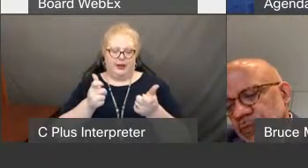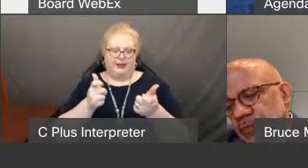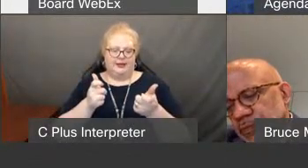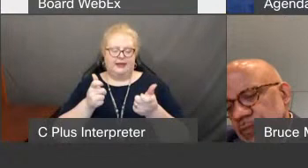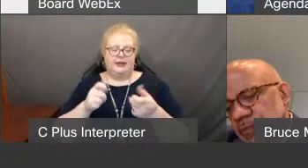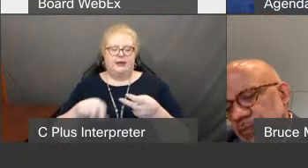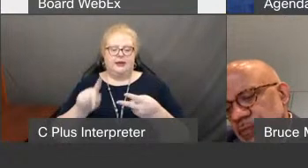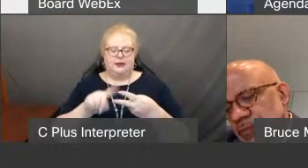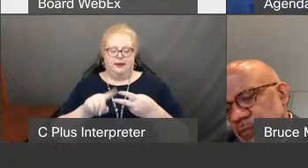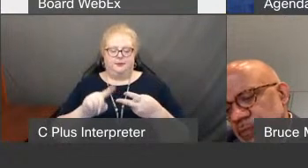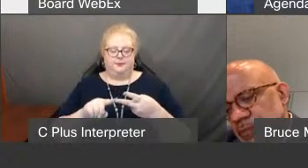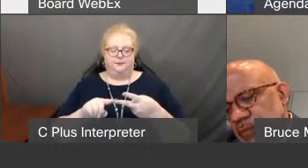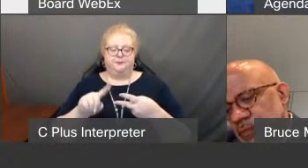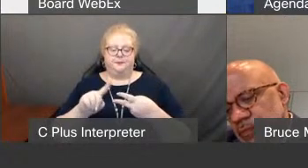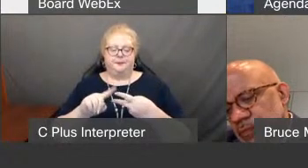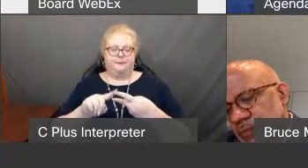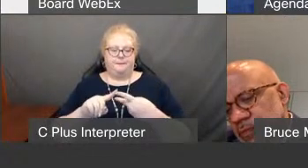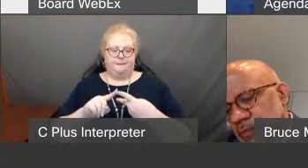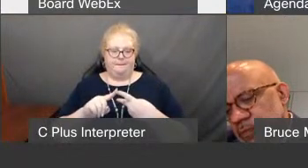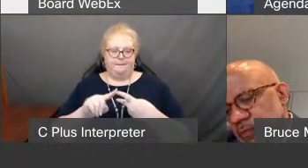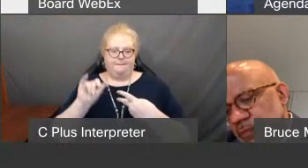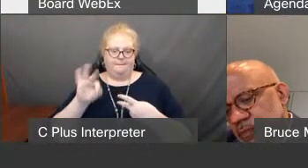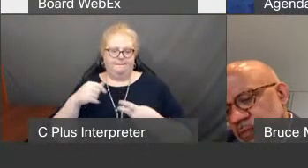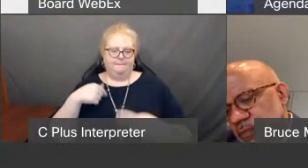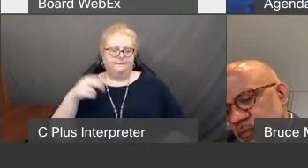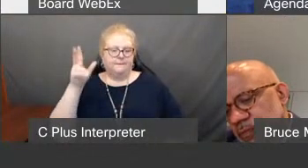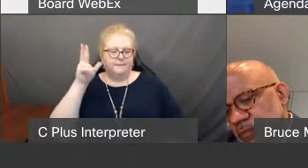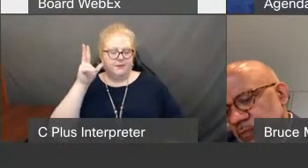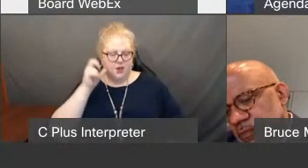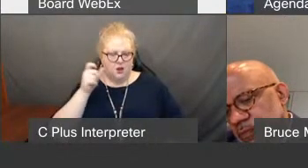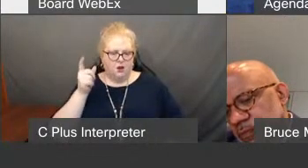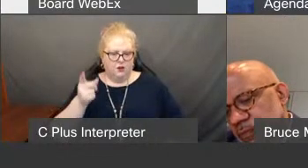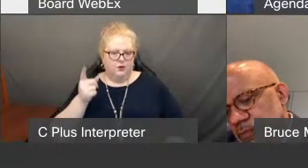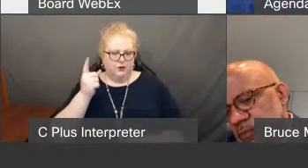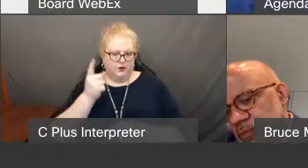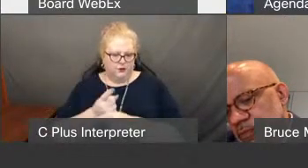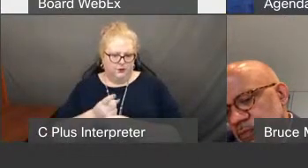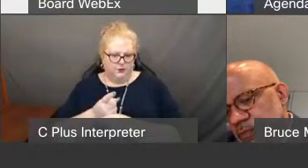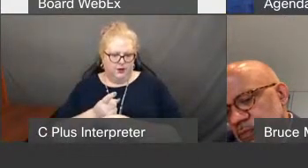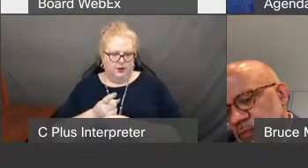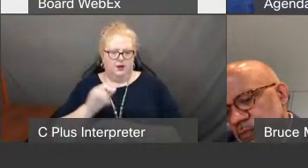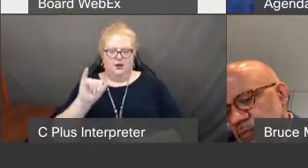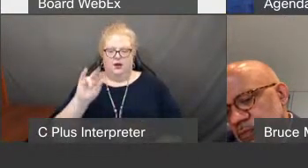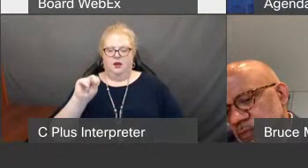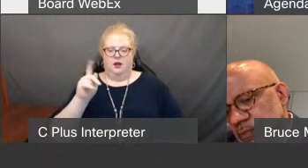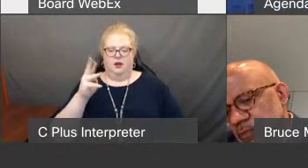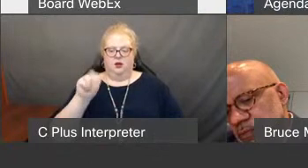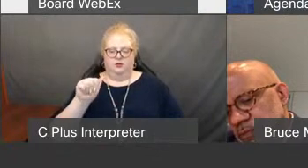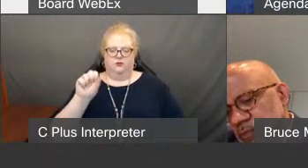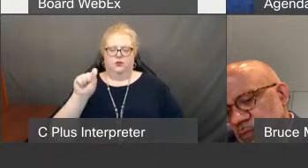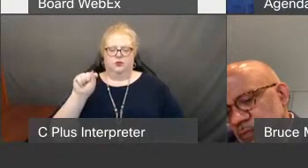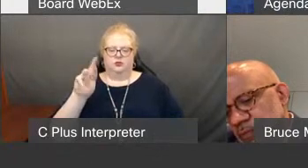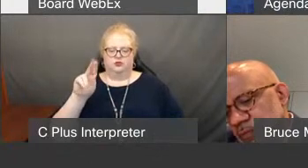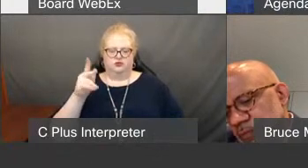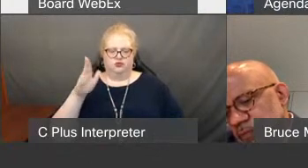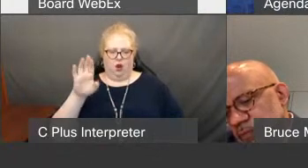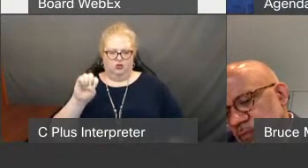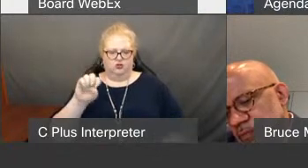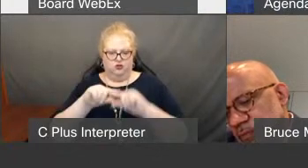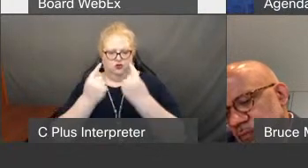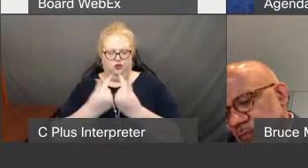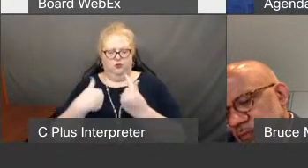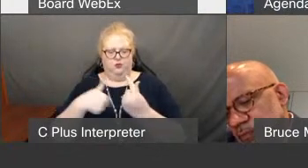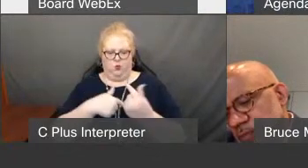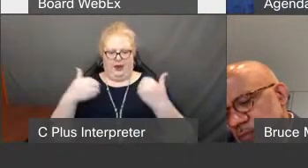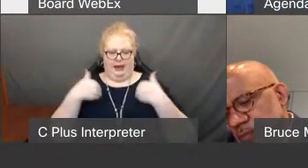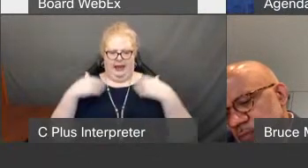point, John, if I heard you correctly, on the infrastructure group that we had convened, did you say that each person